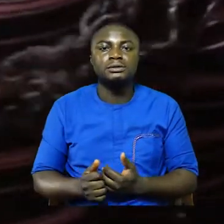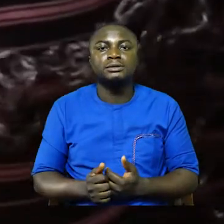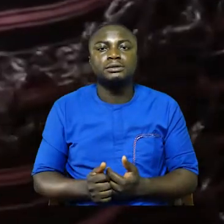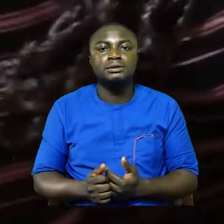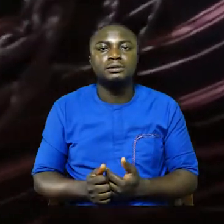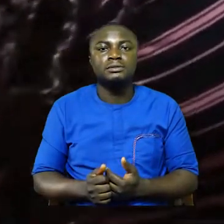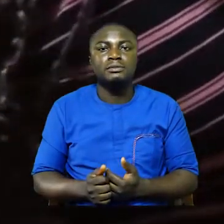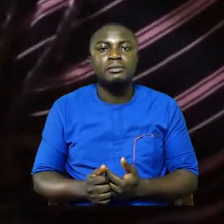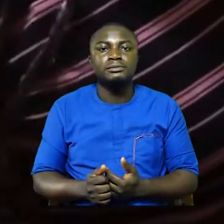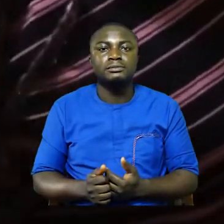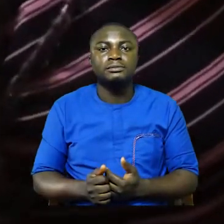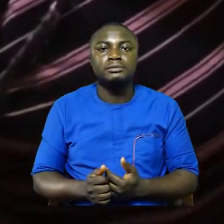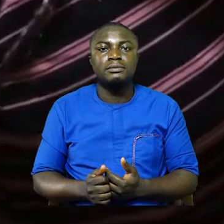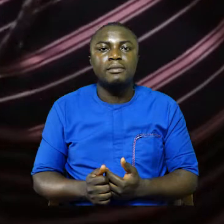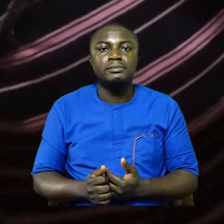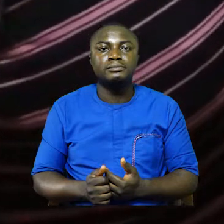This burner